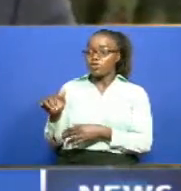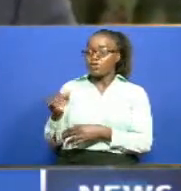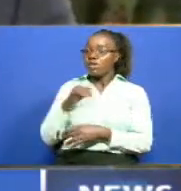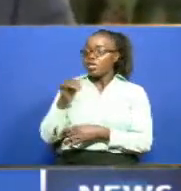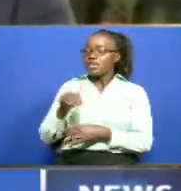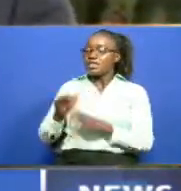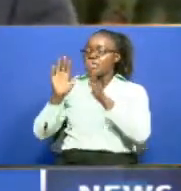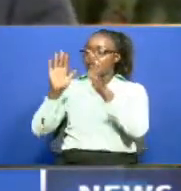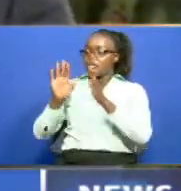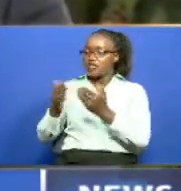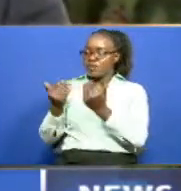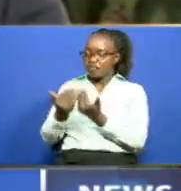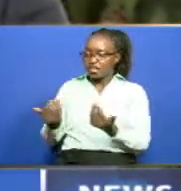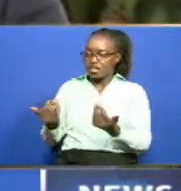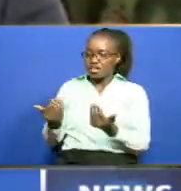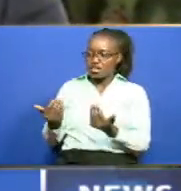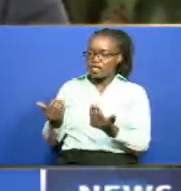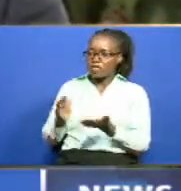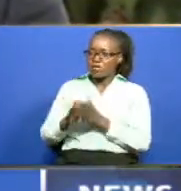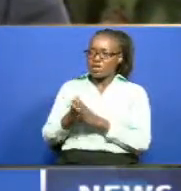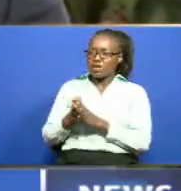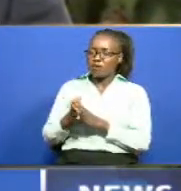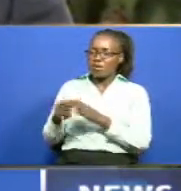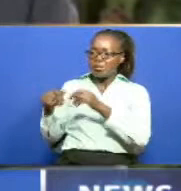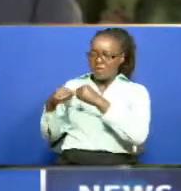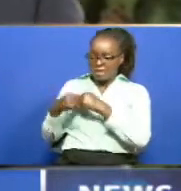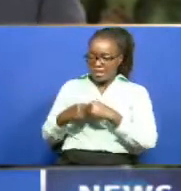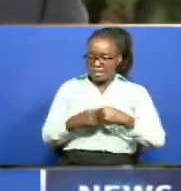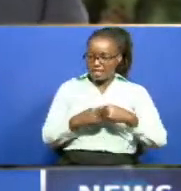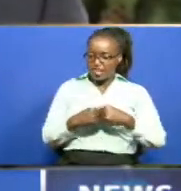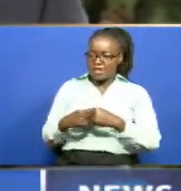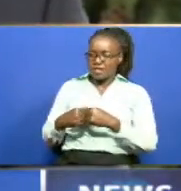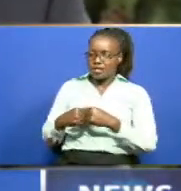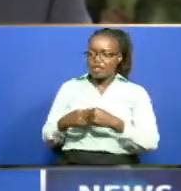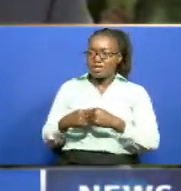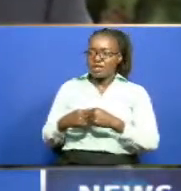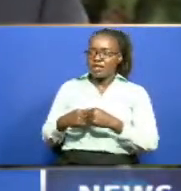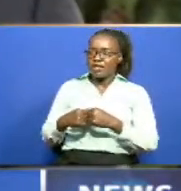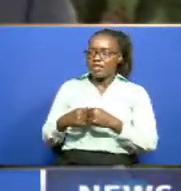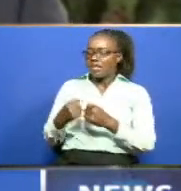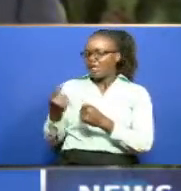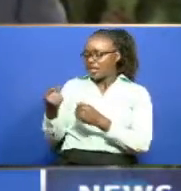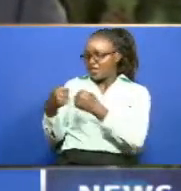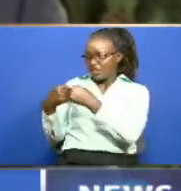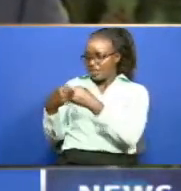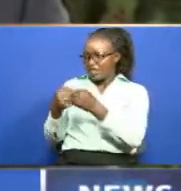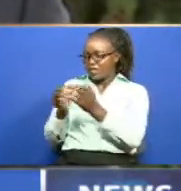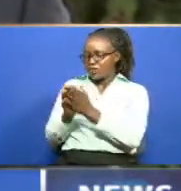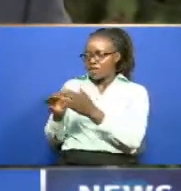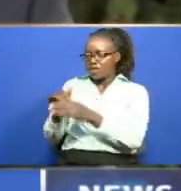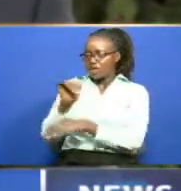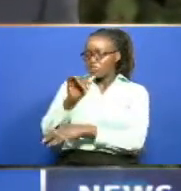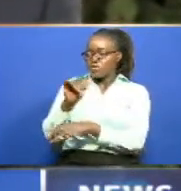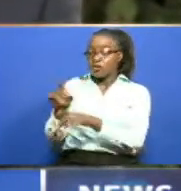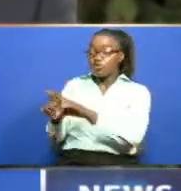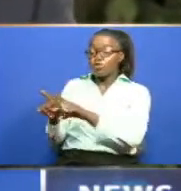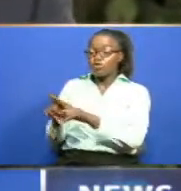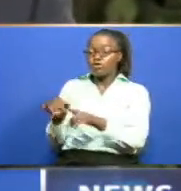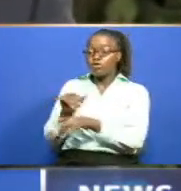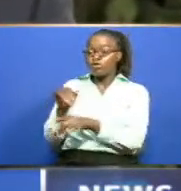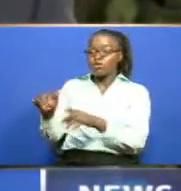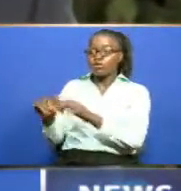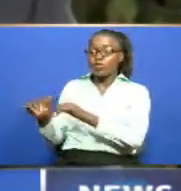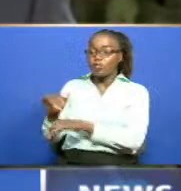goods that became a big challenge. We had a little bit of a challenge with exports as well, people who were exporting to the